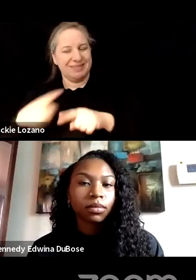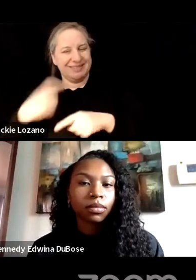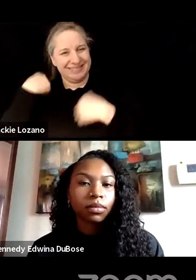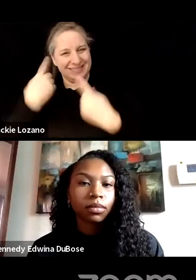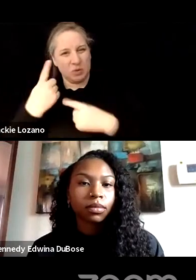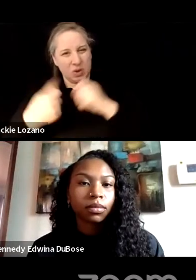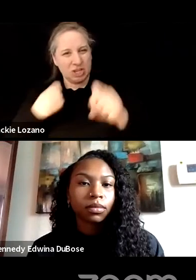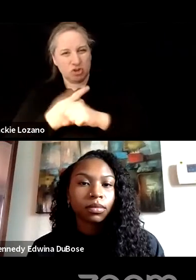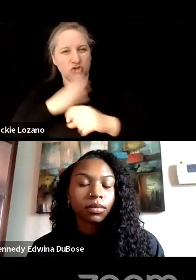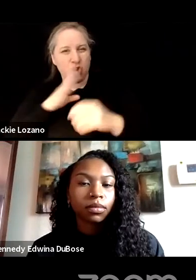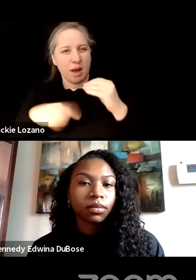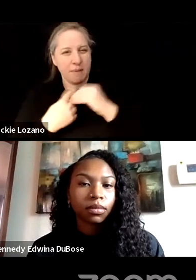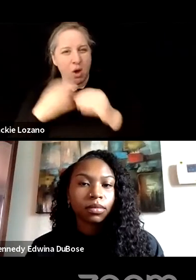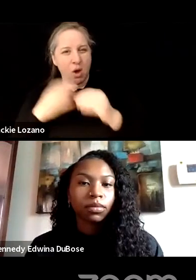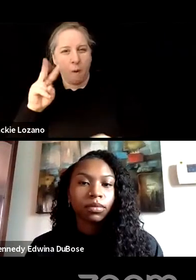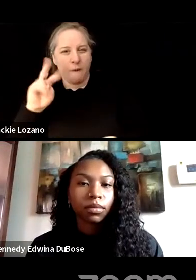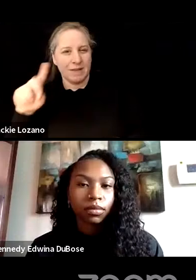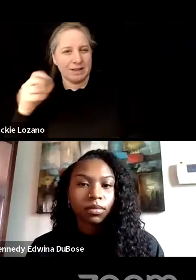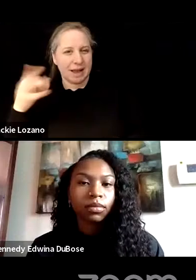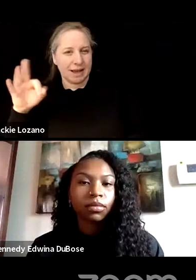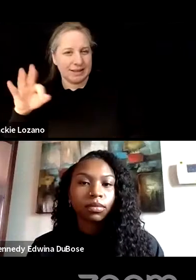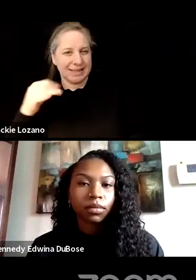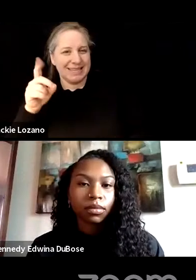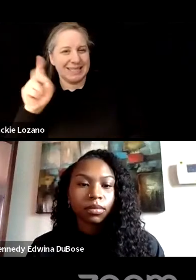Dr. Burns, I think you had a point to add as well.